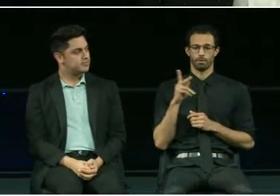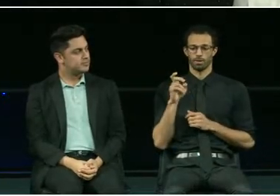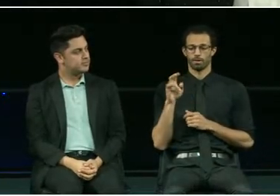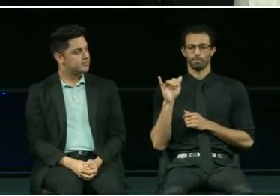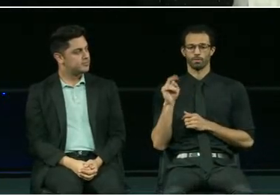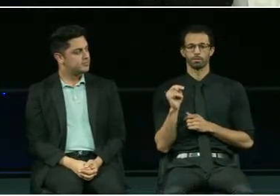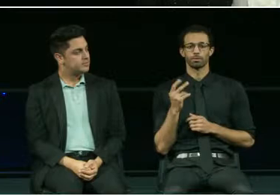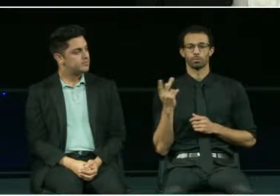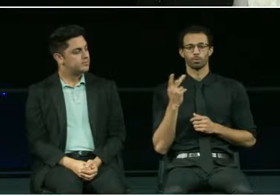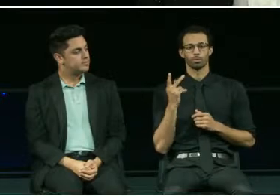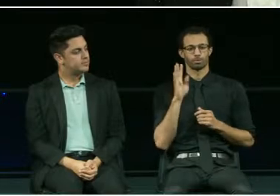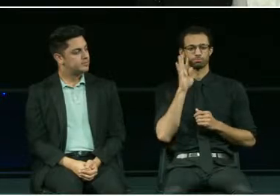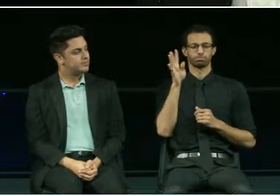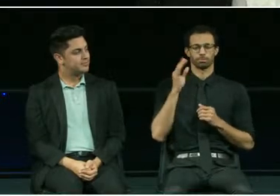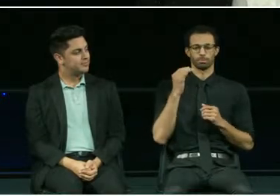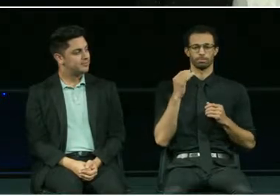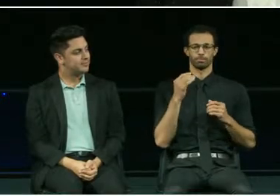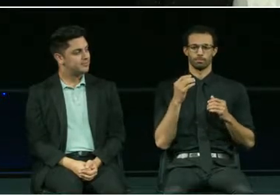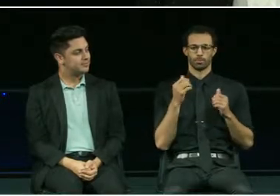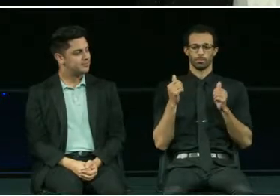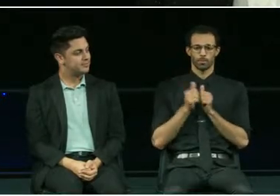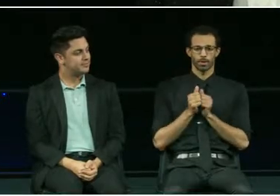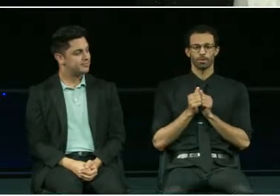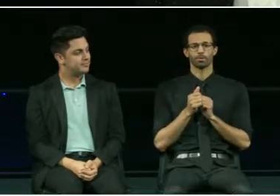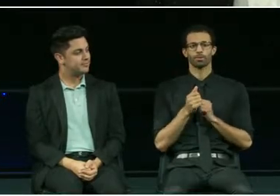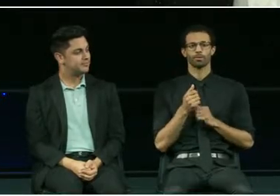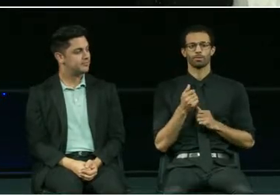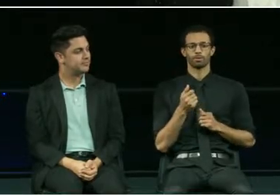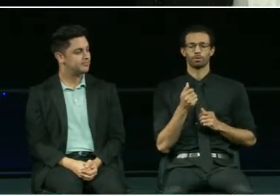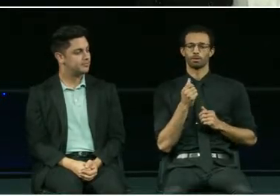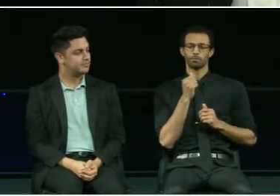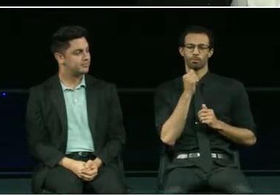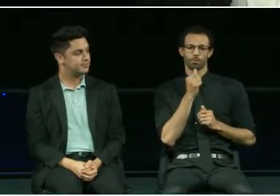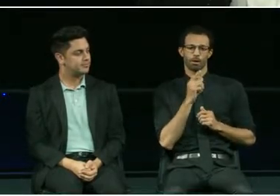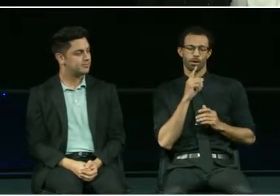together. It wasn't that novel an idea. Originally,